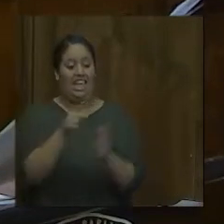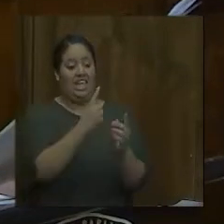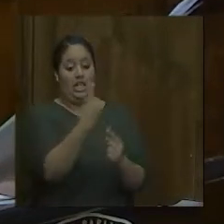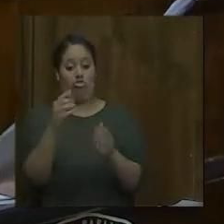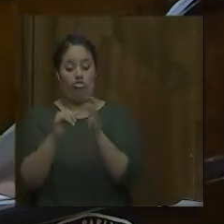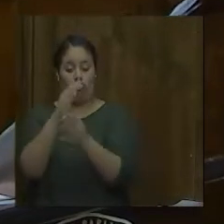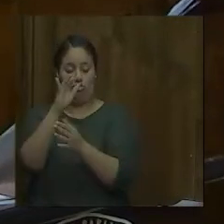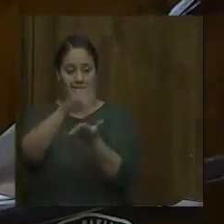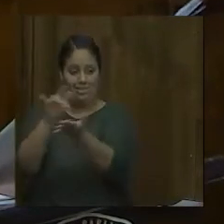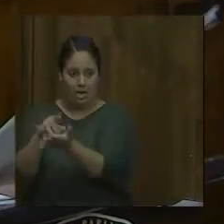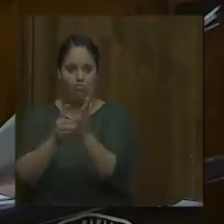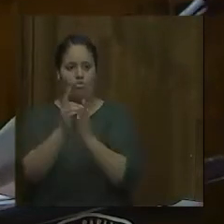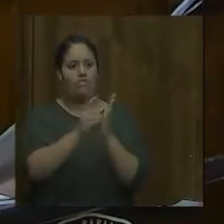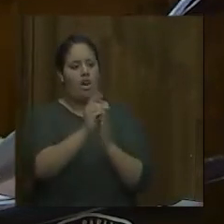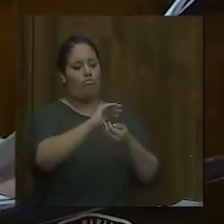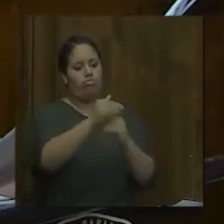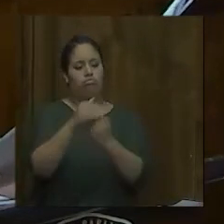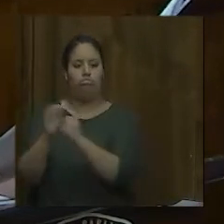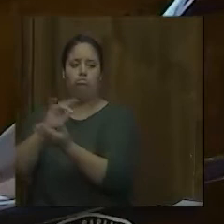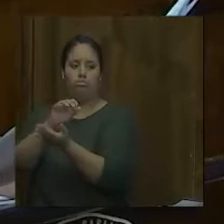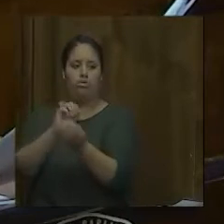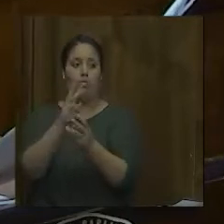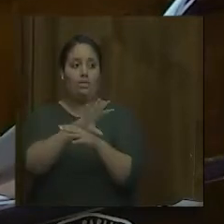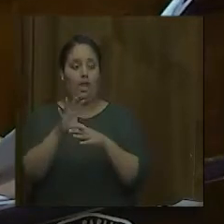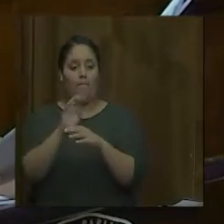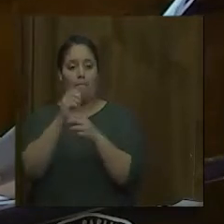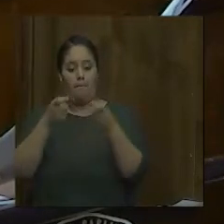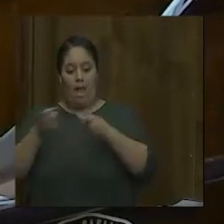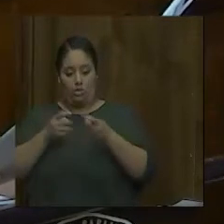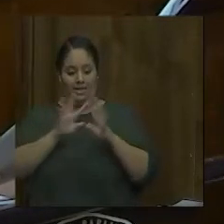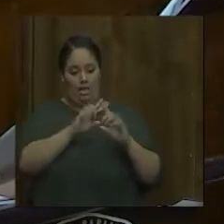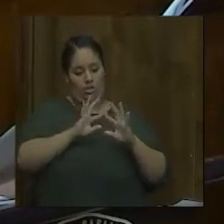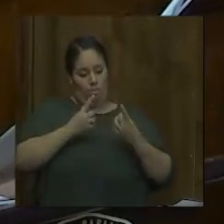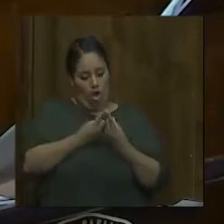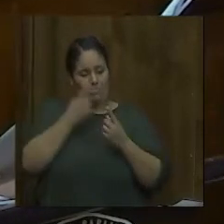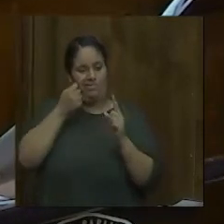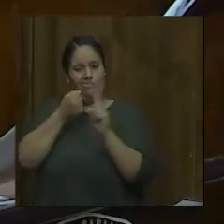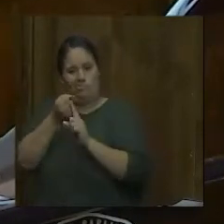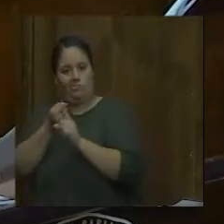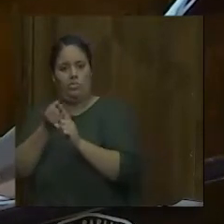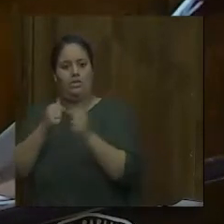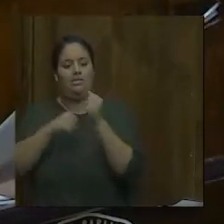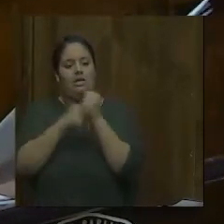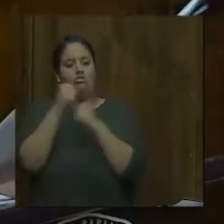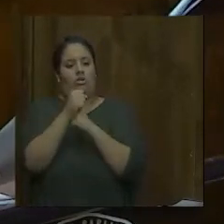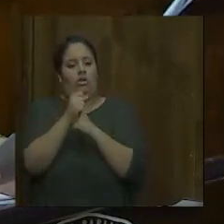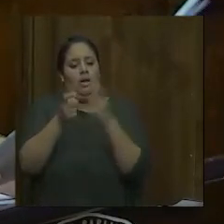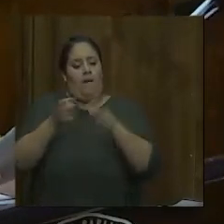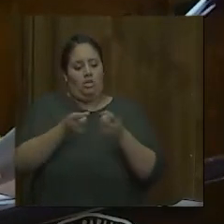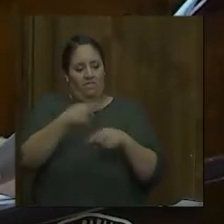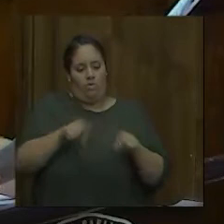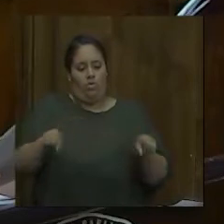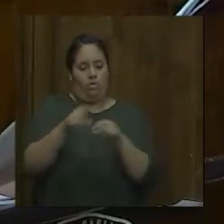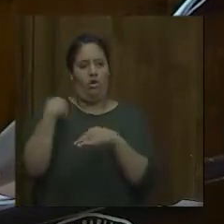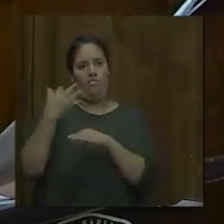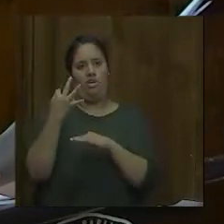and the department is working to establish the Western Cape Management Authority structure for these sites over the next few months. The development